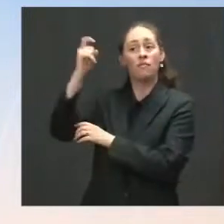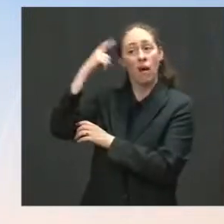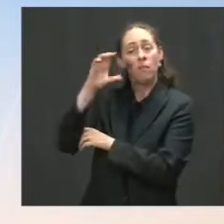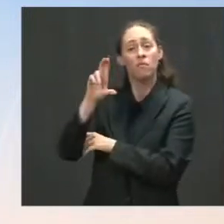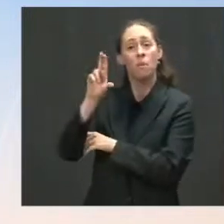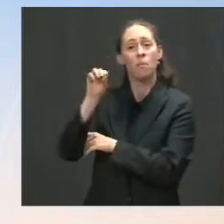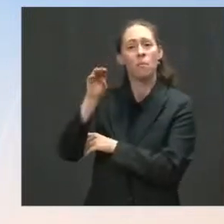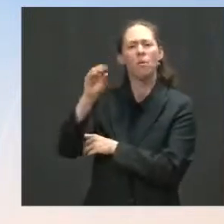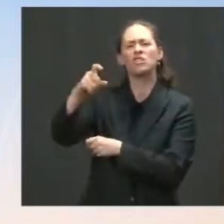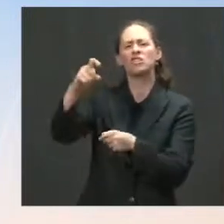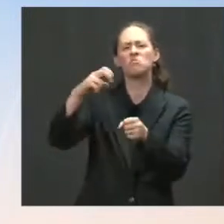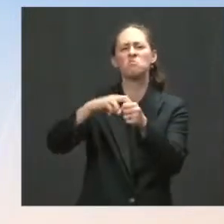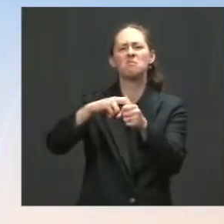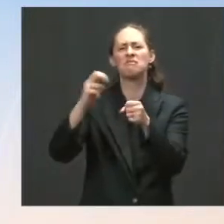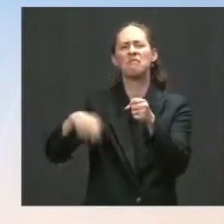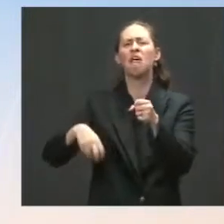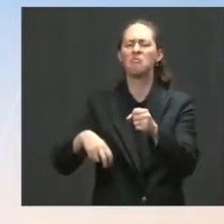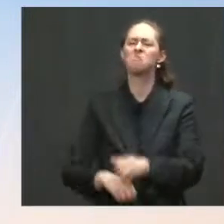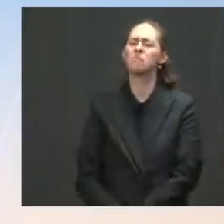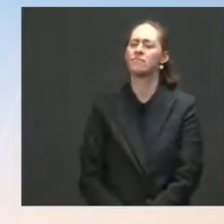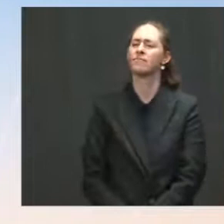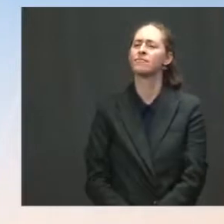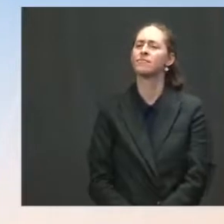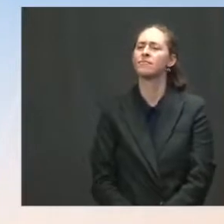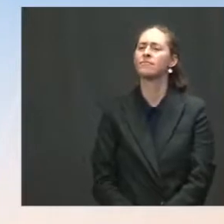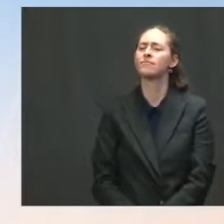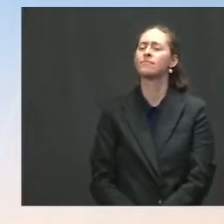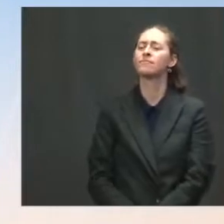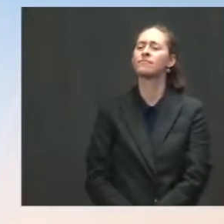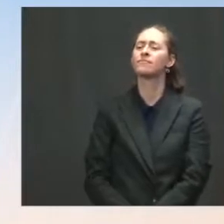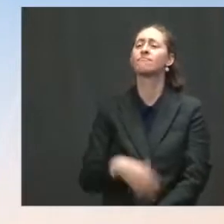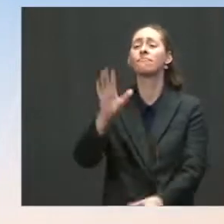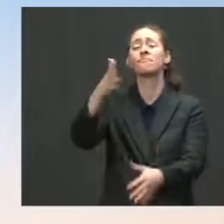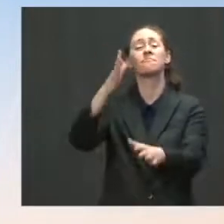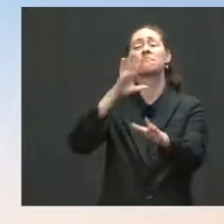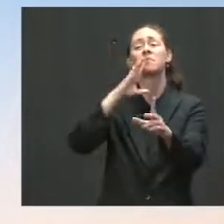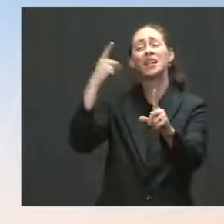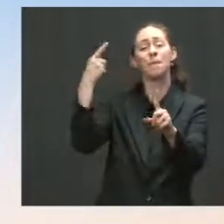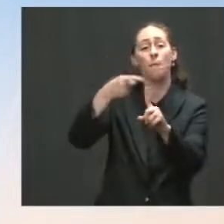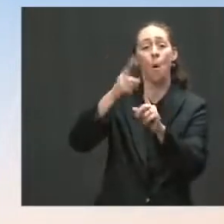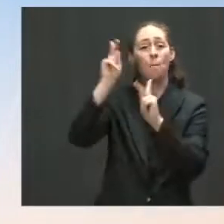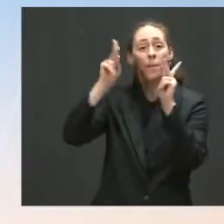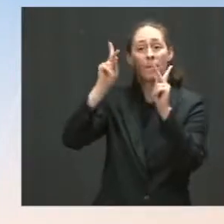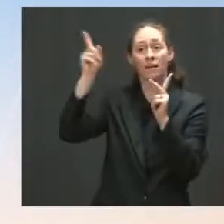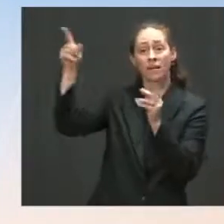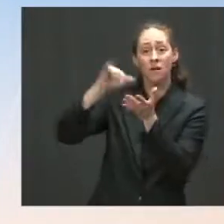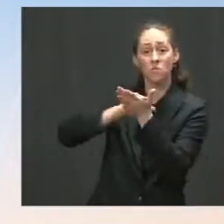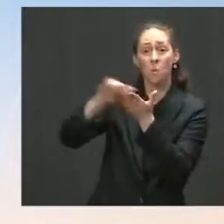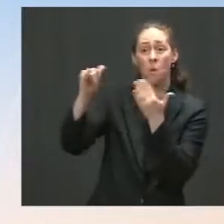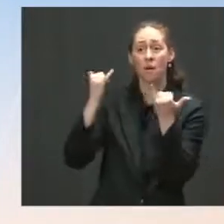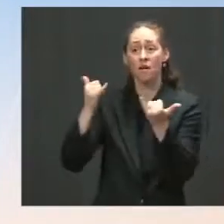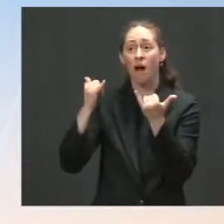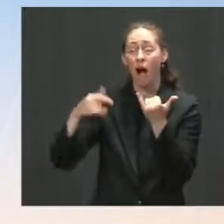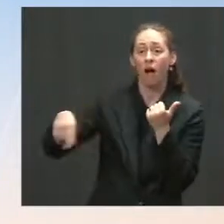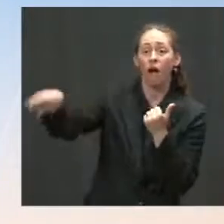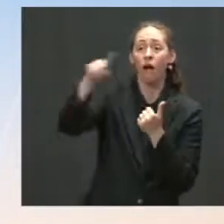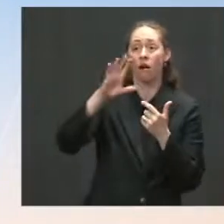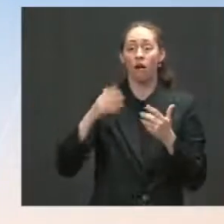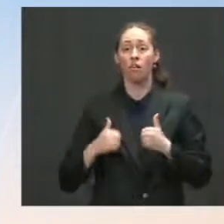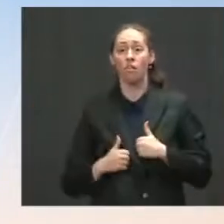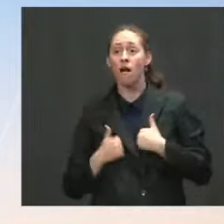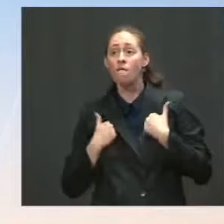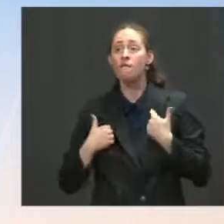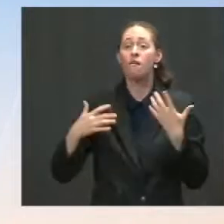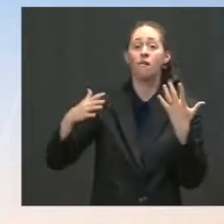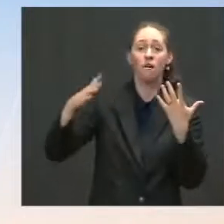same time, we do not want the people of New York to be impacted in a negative way as they're working to